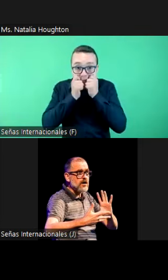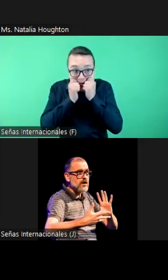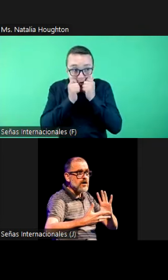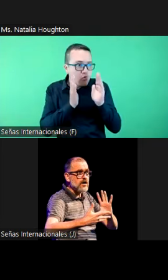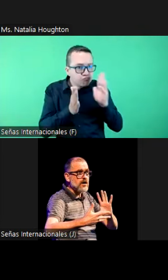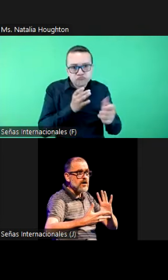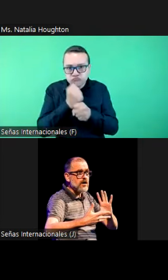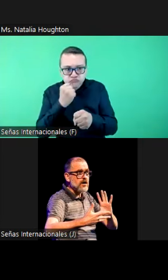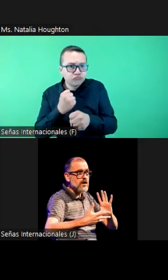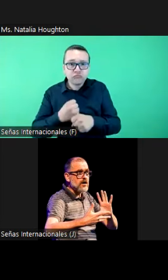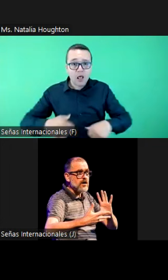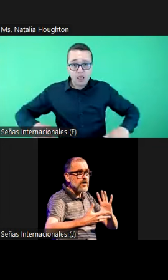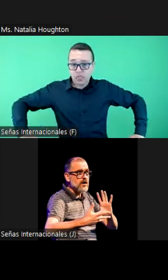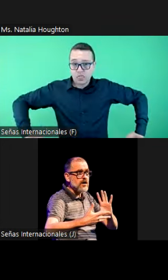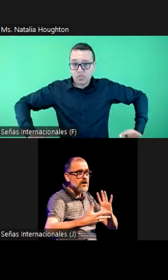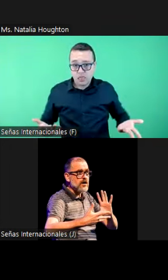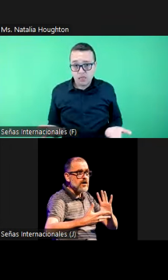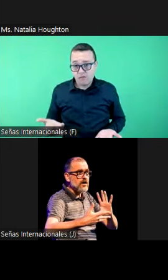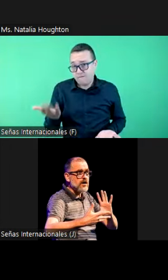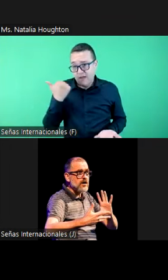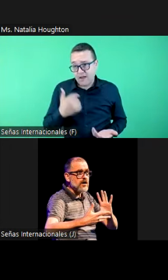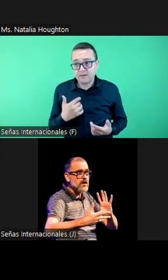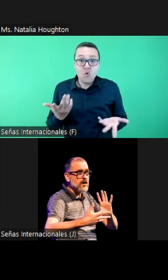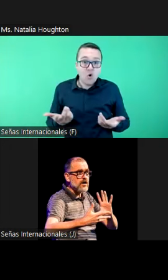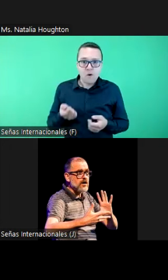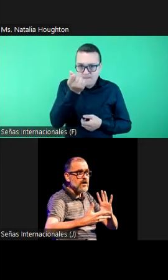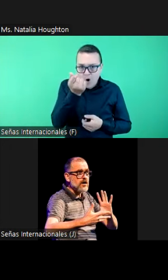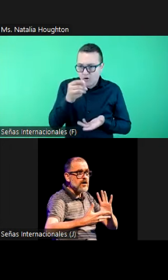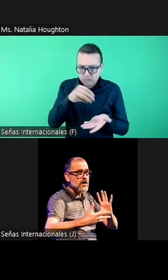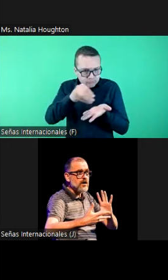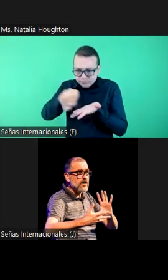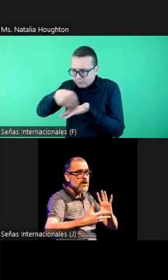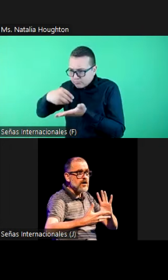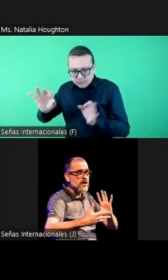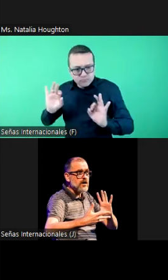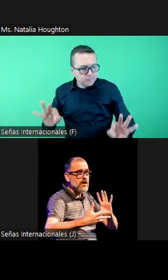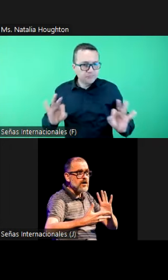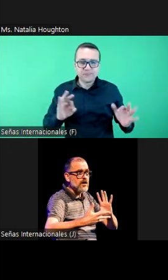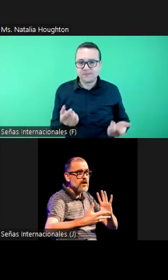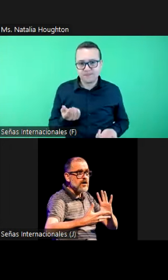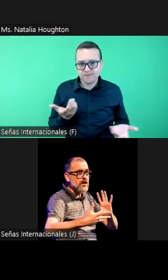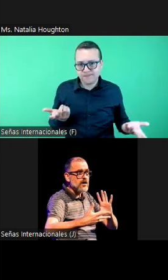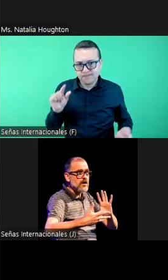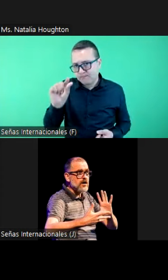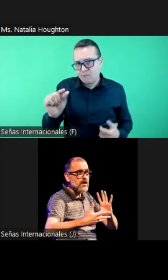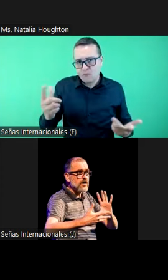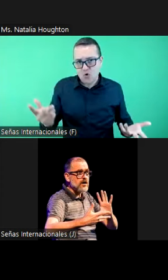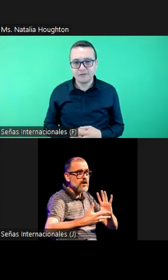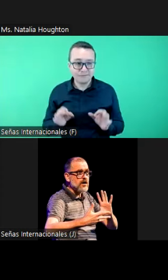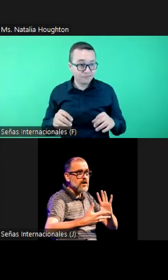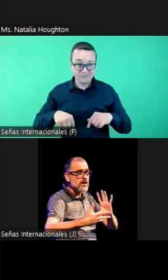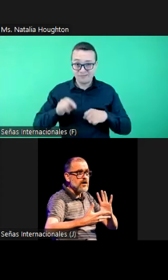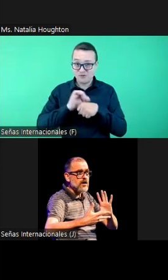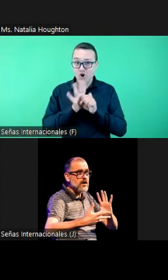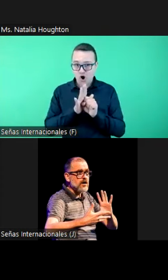have been an obstacle to the recovery of the level of these services. And we also need to analyze the